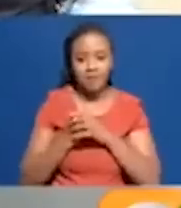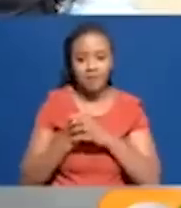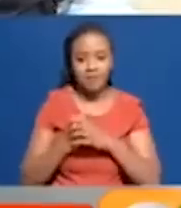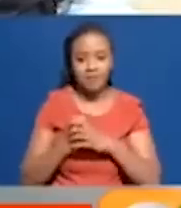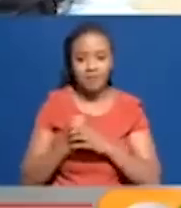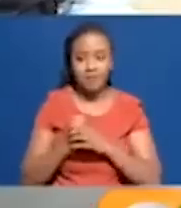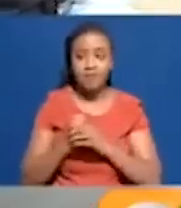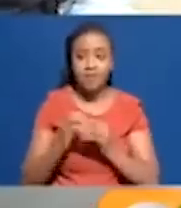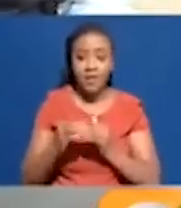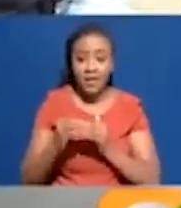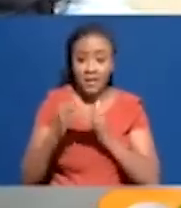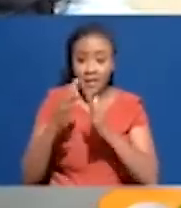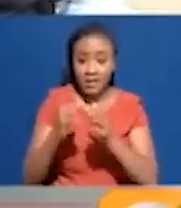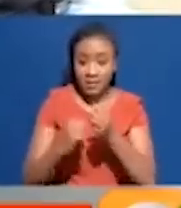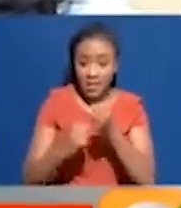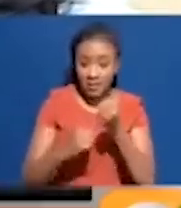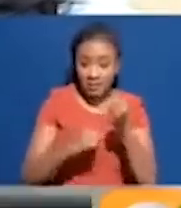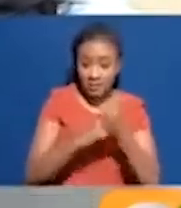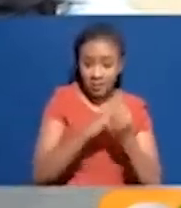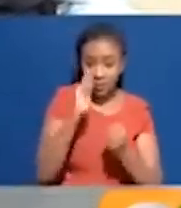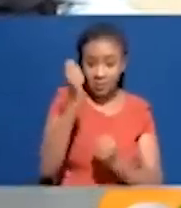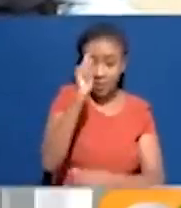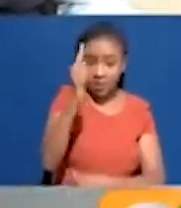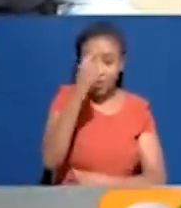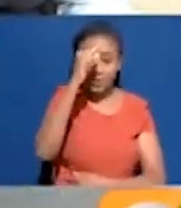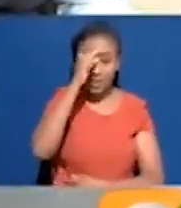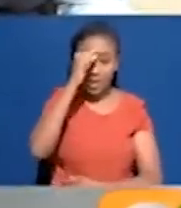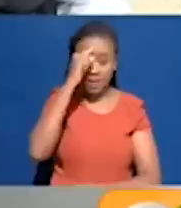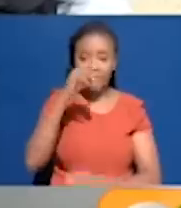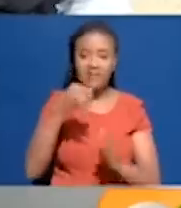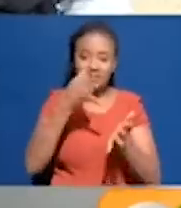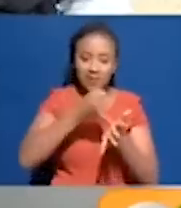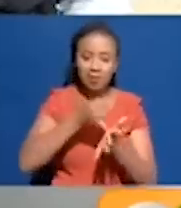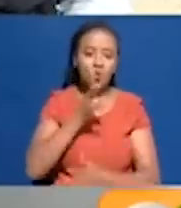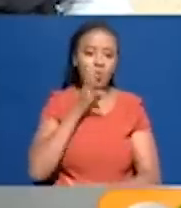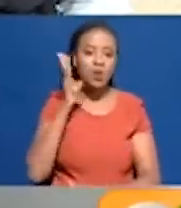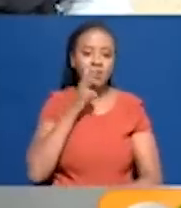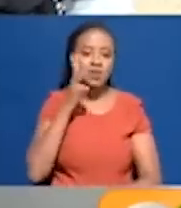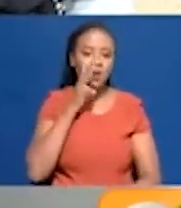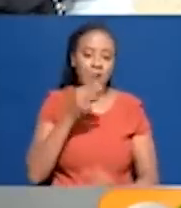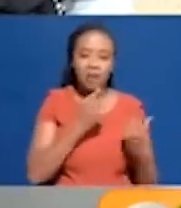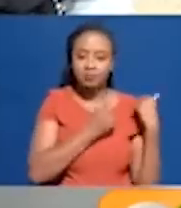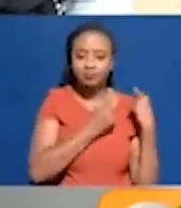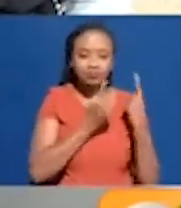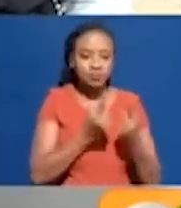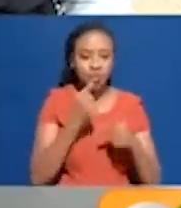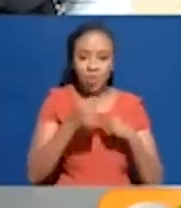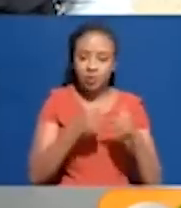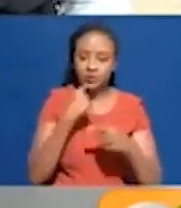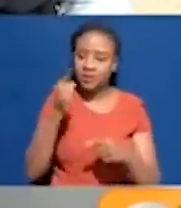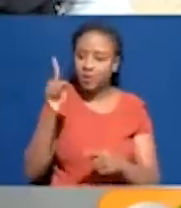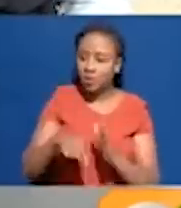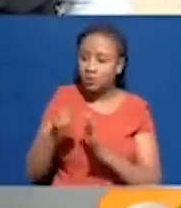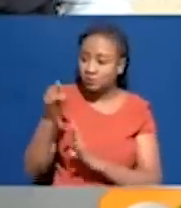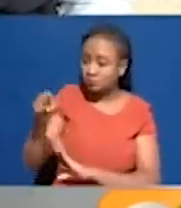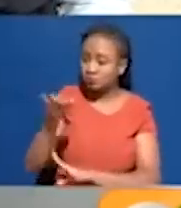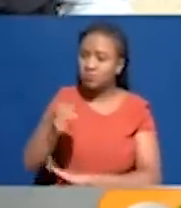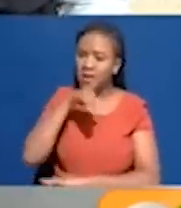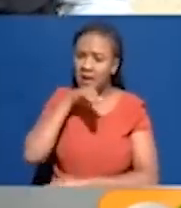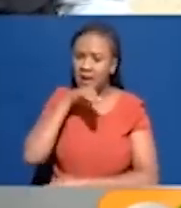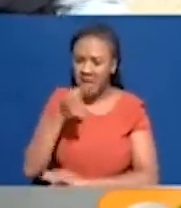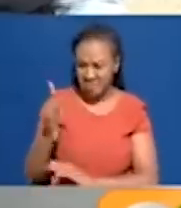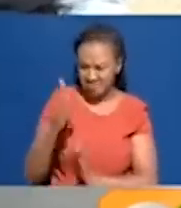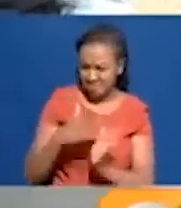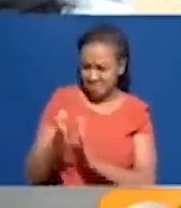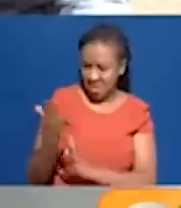leaders allied to the Kenya Kwanza government, led by National Assembly Speaker Moses Wetangula, have continued to fault the opposition's move to collect 10